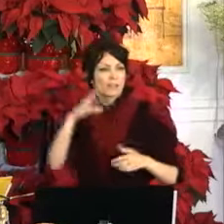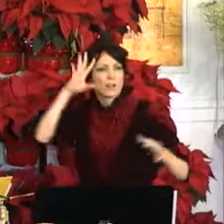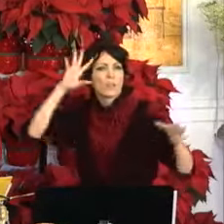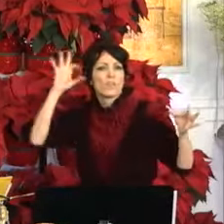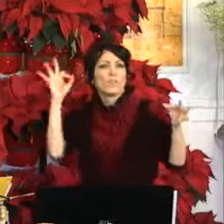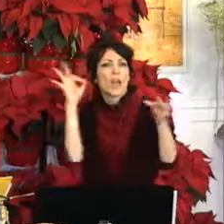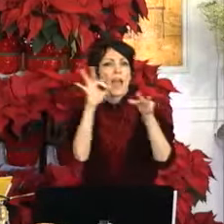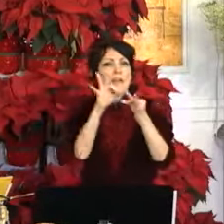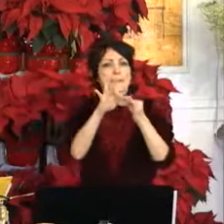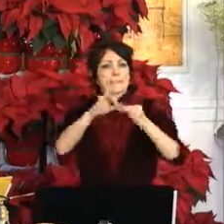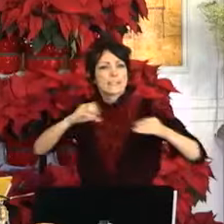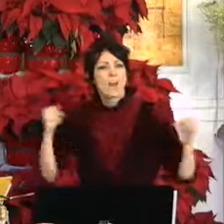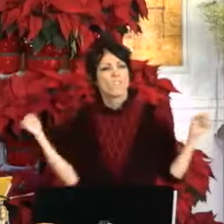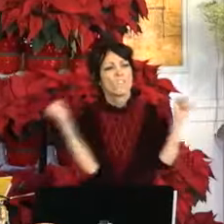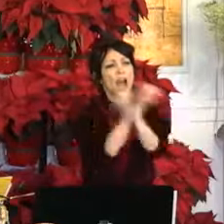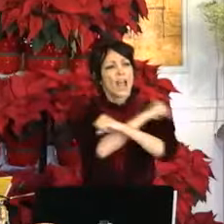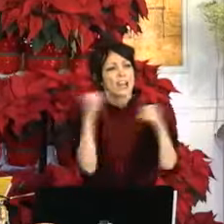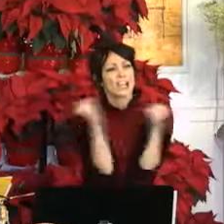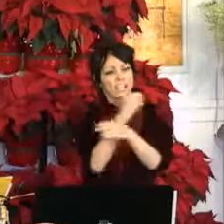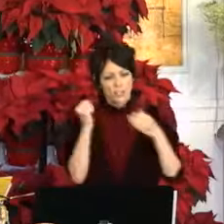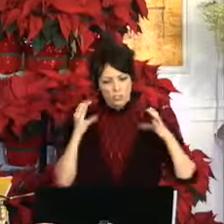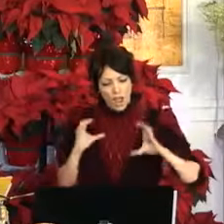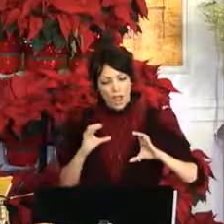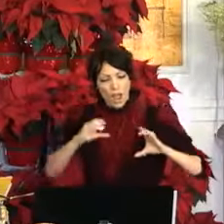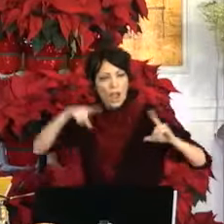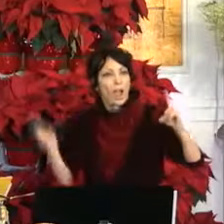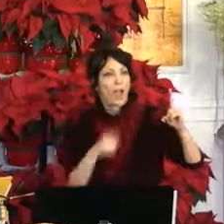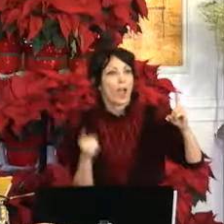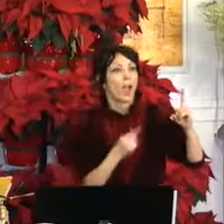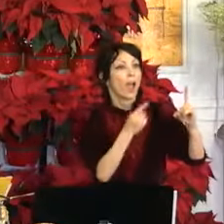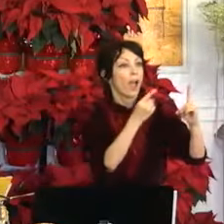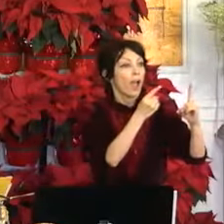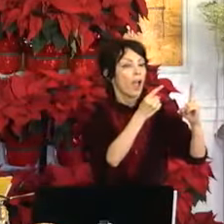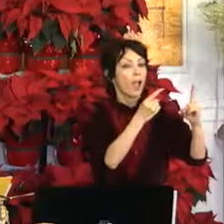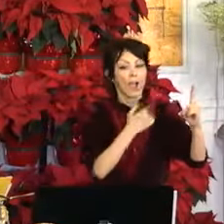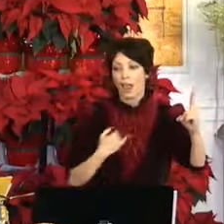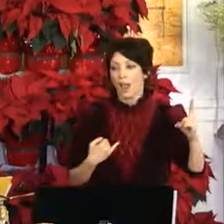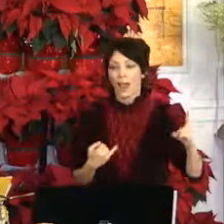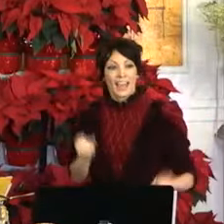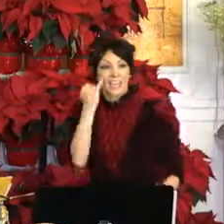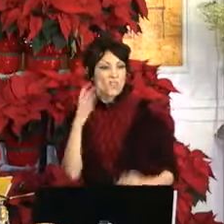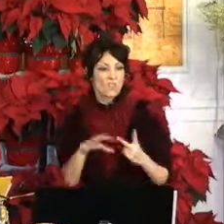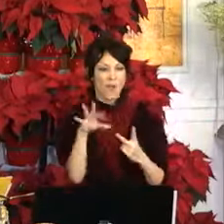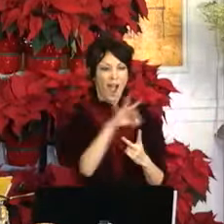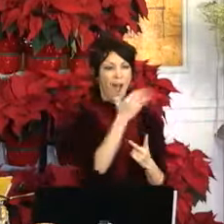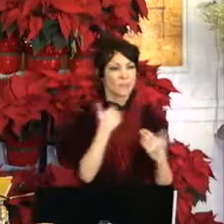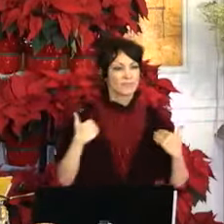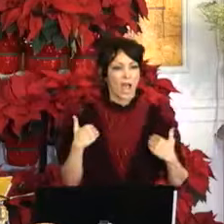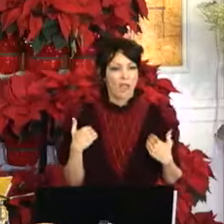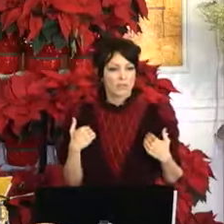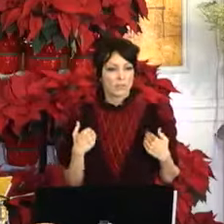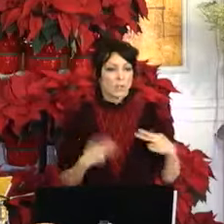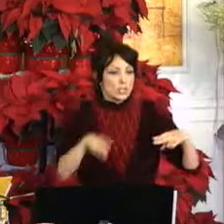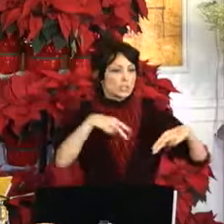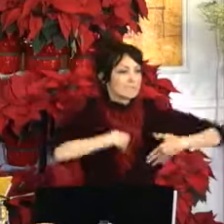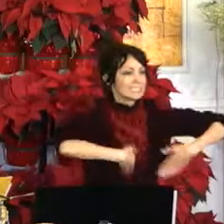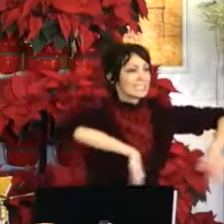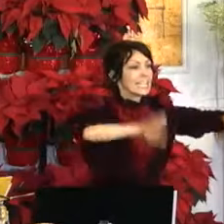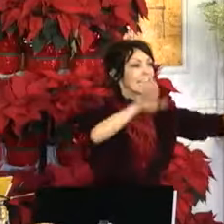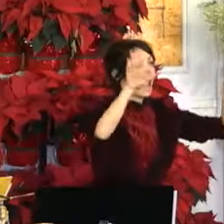that you'll give faith a fighting chance. And when you get the choice